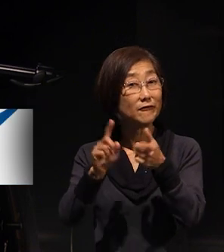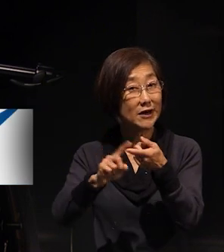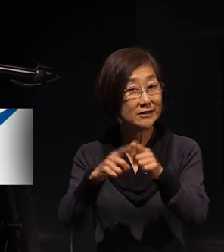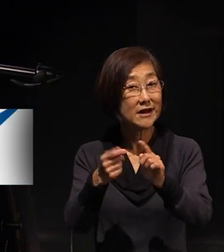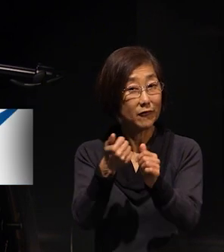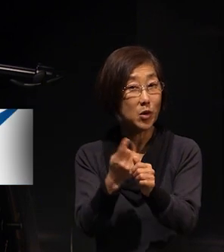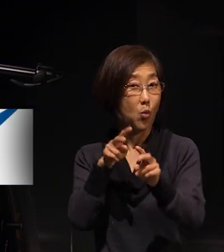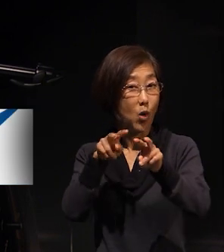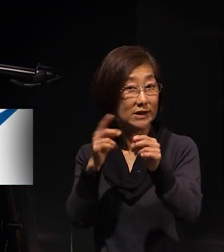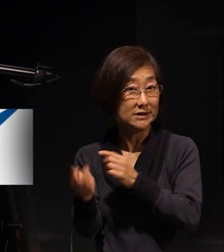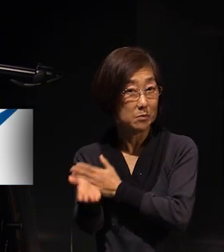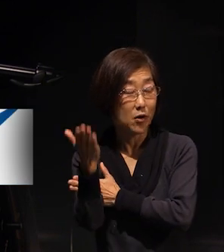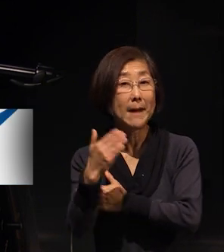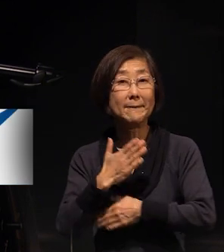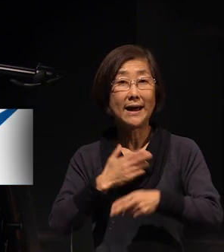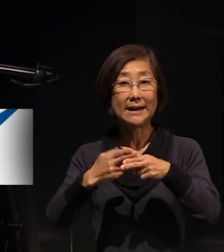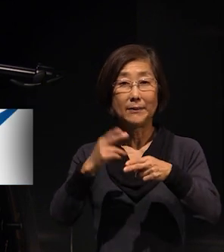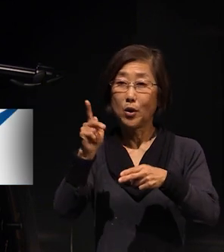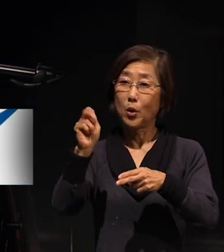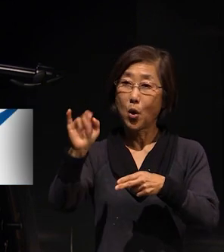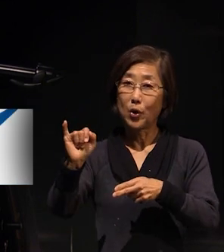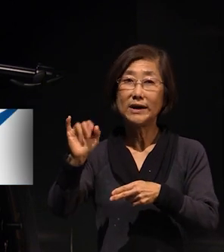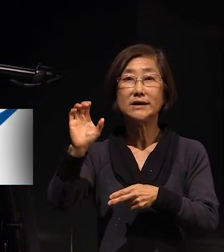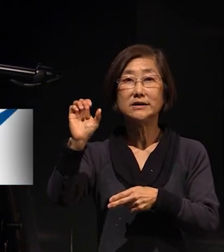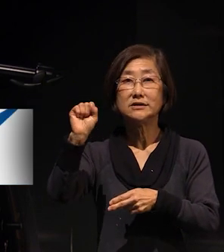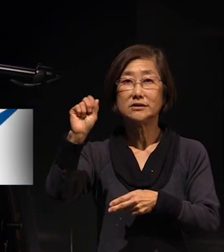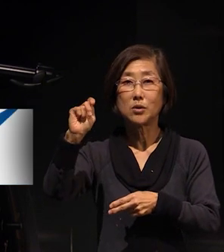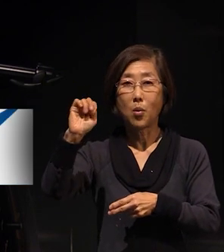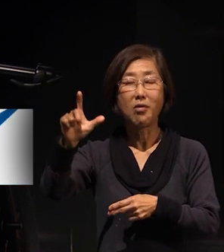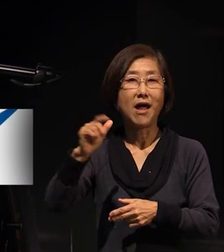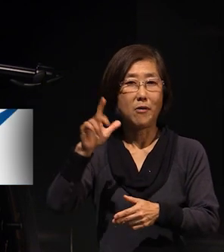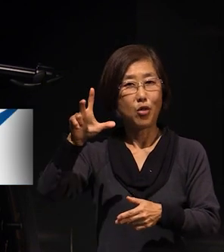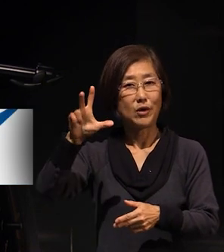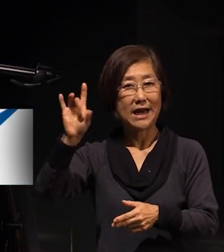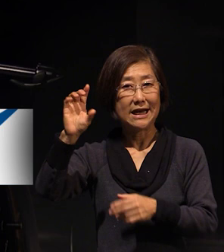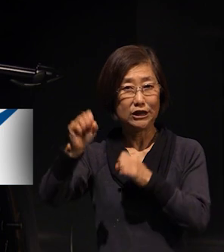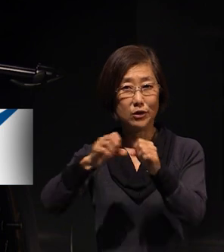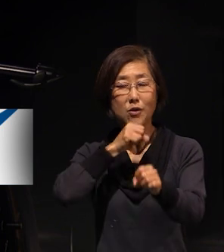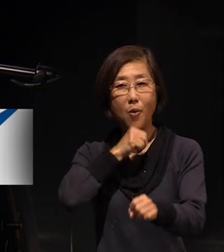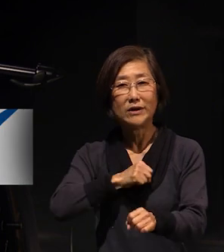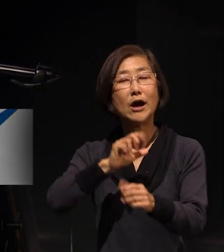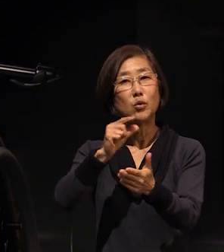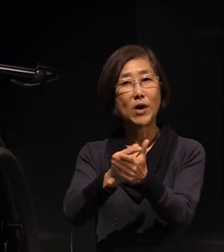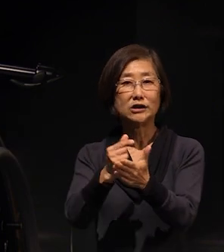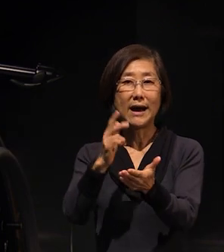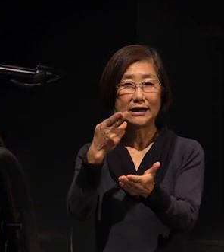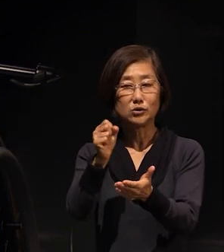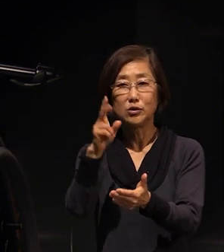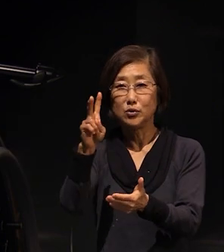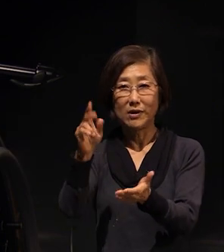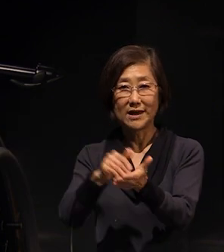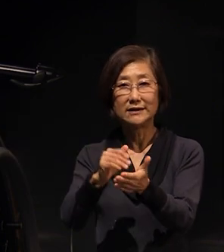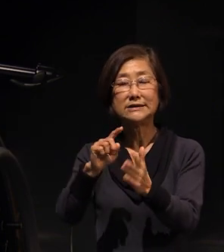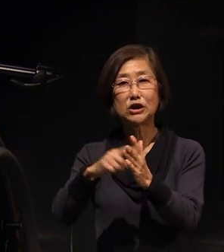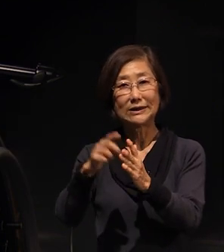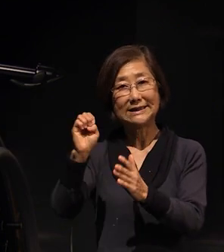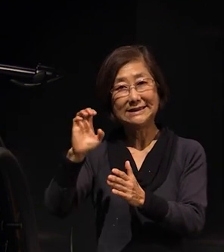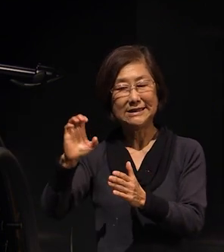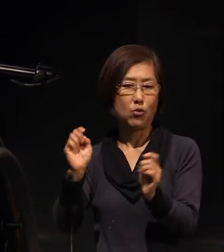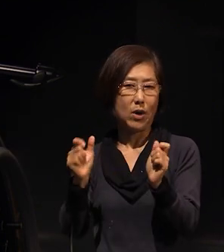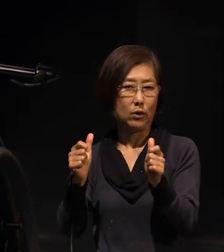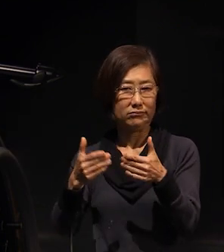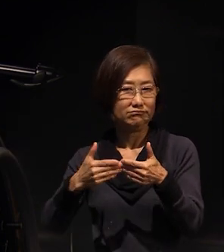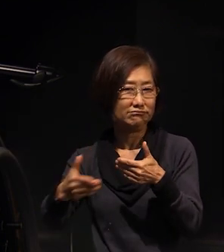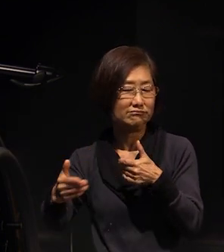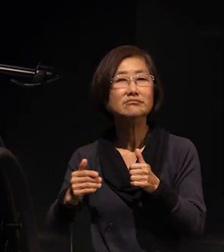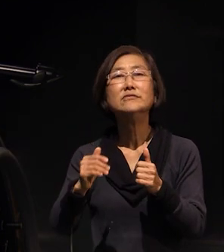morning. My name is Corey Stahl, and I am 38 years old. I graduated high school in 2000 and then started at ECC